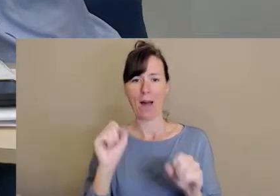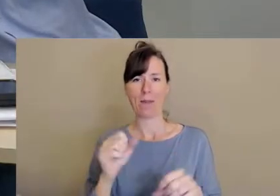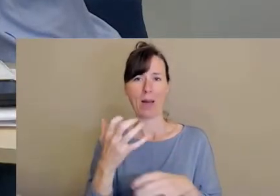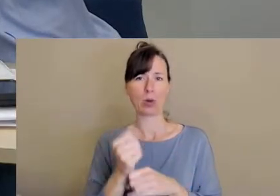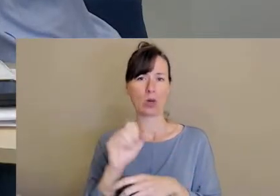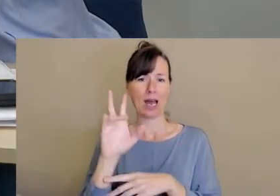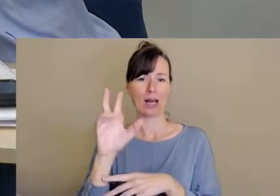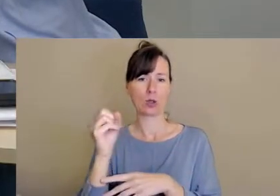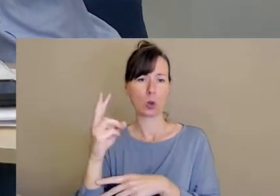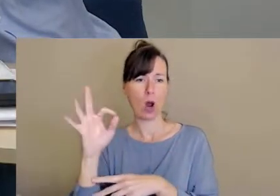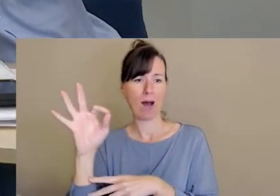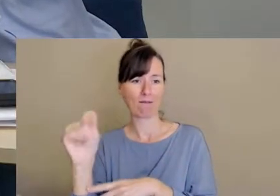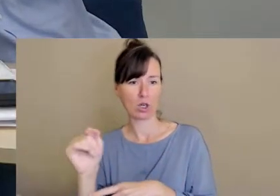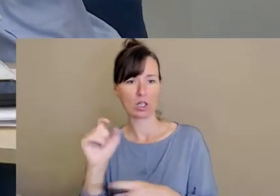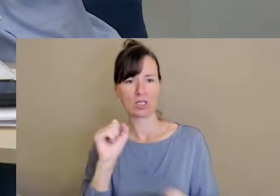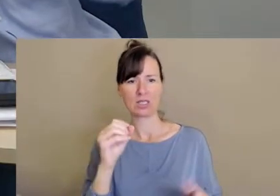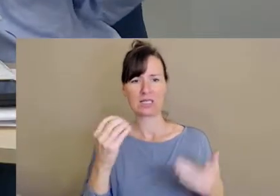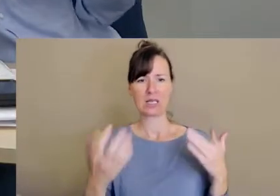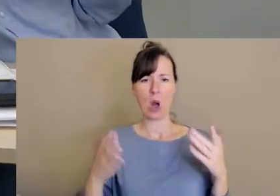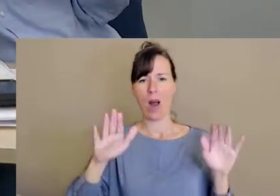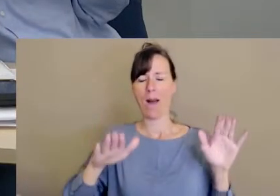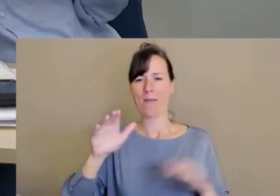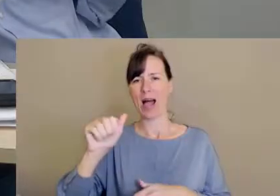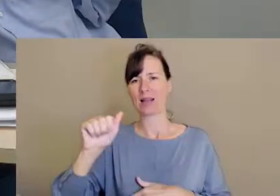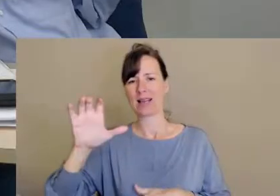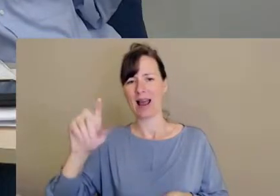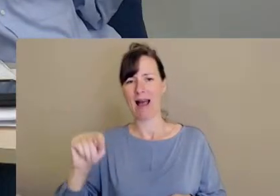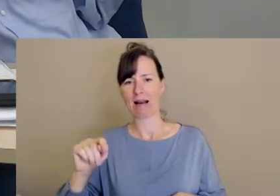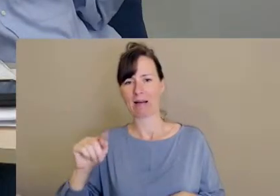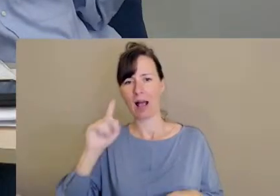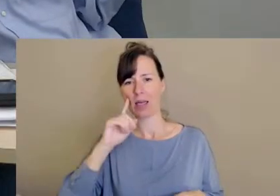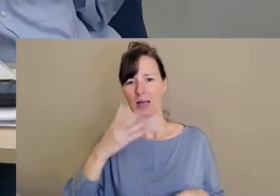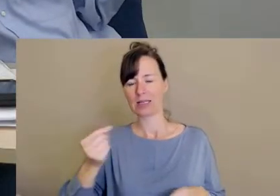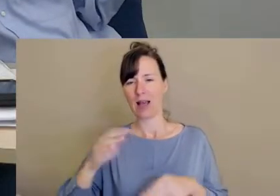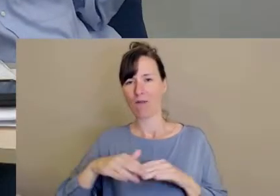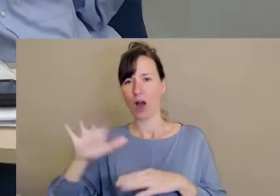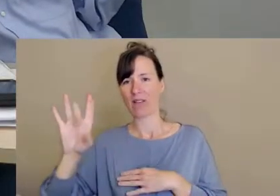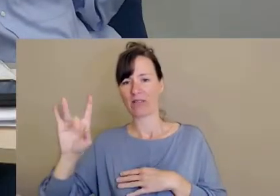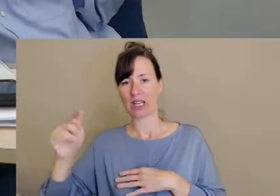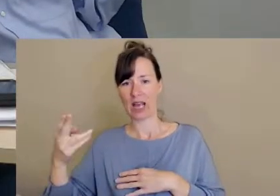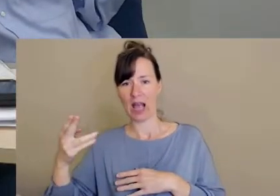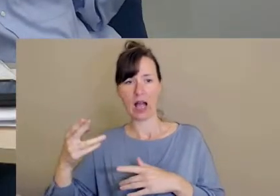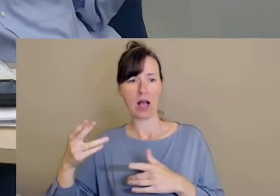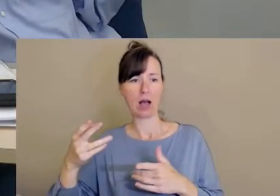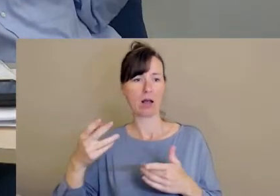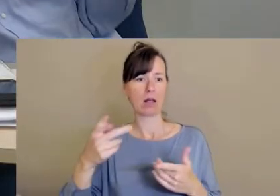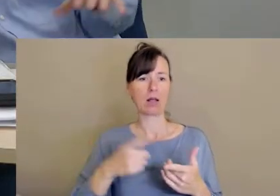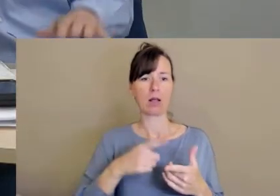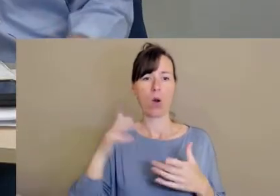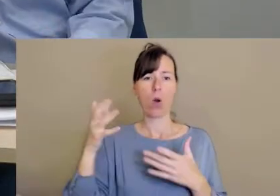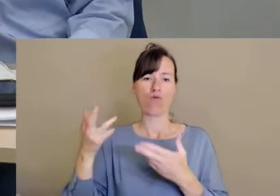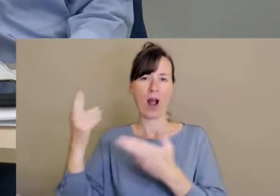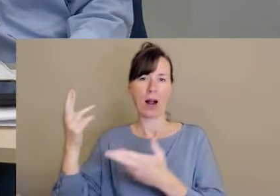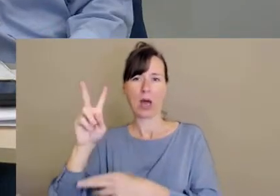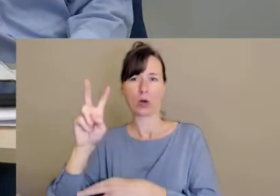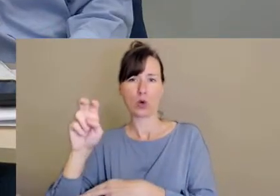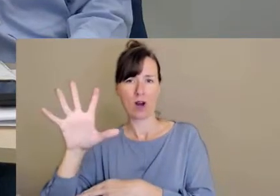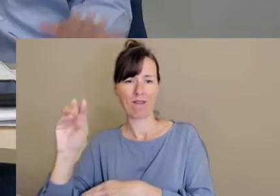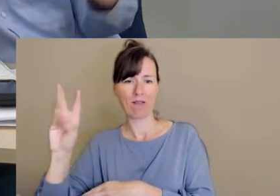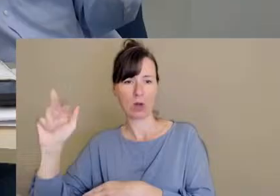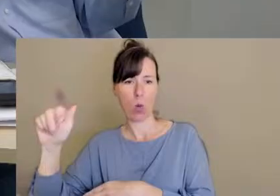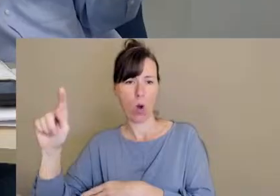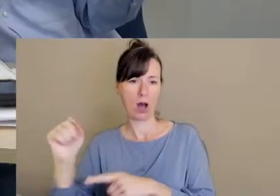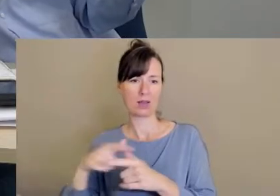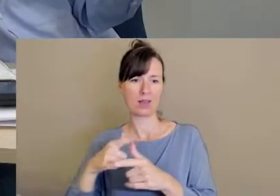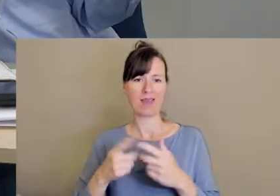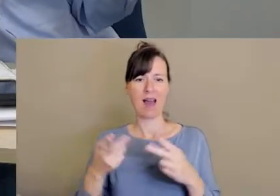on 58th, we might be recommending 250 watts, and then upping to about 150 watts, some of the ones on Newton.